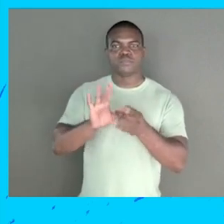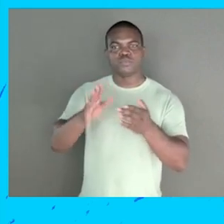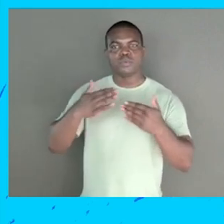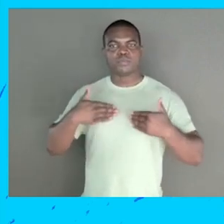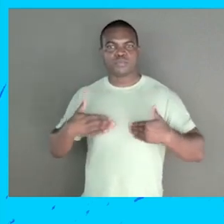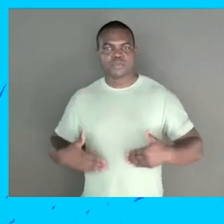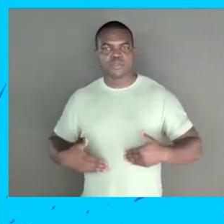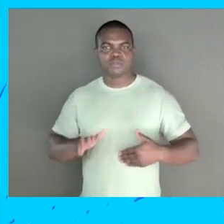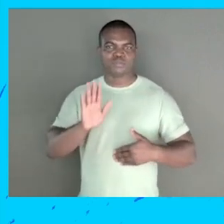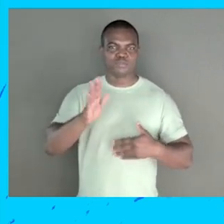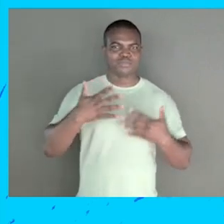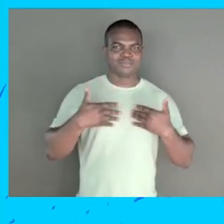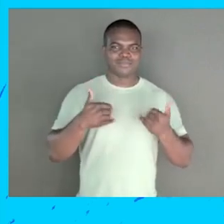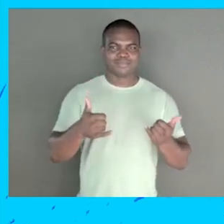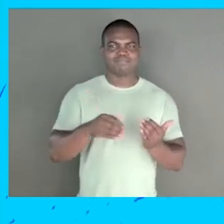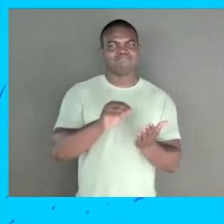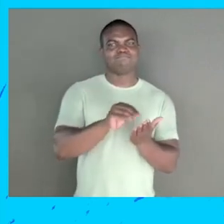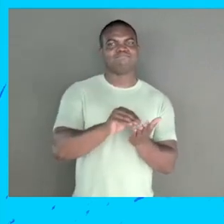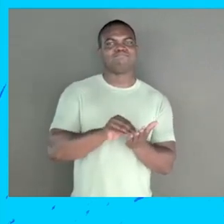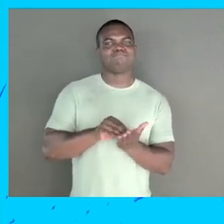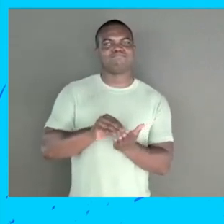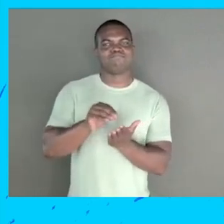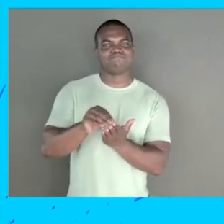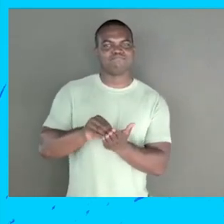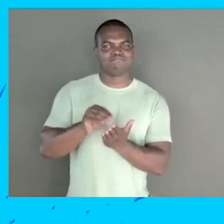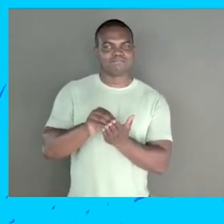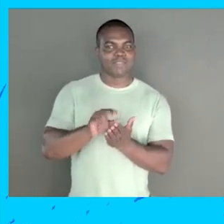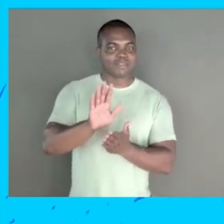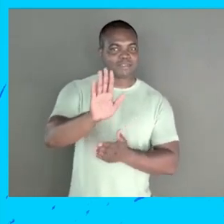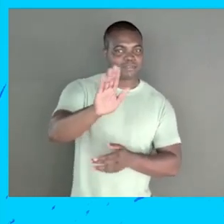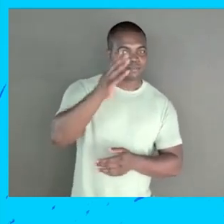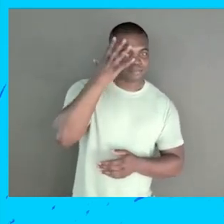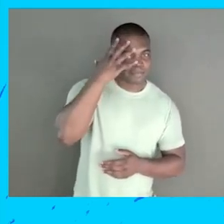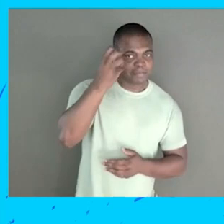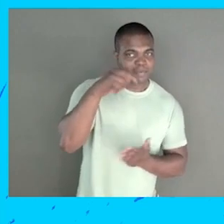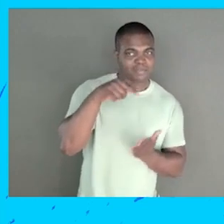And don't forget to send me some love.